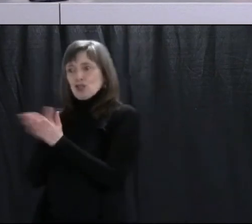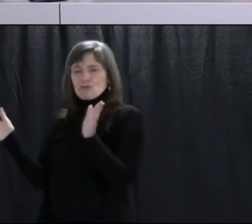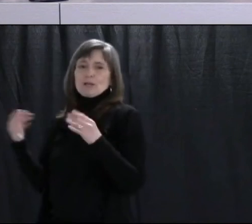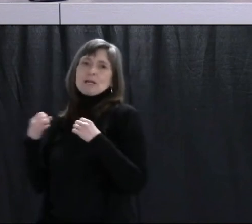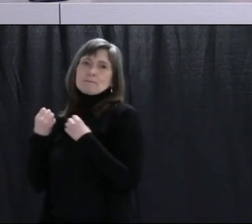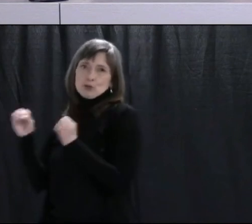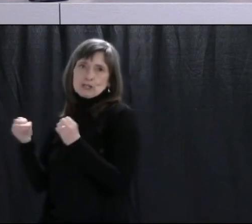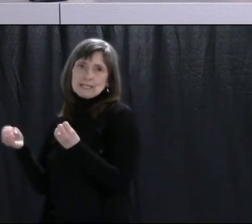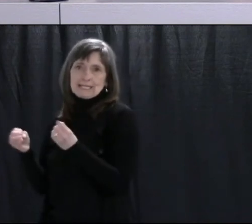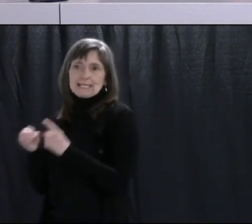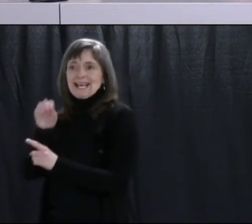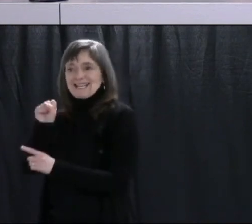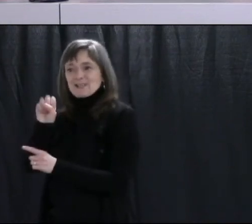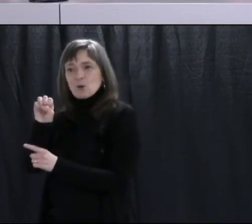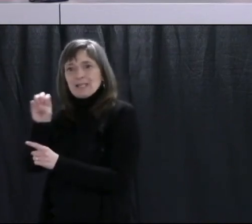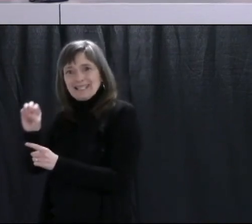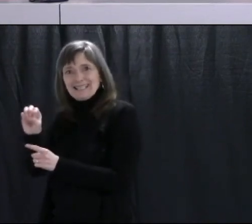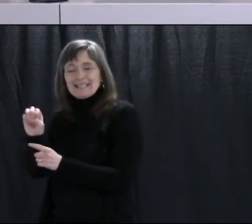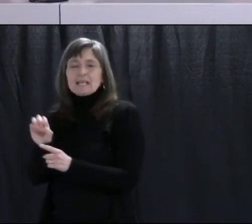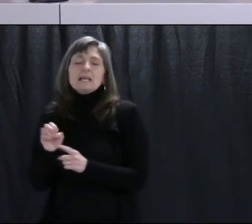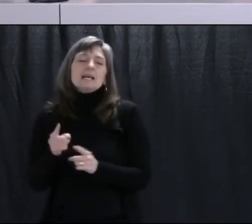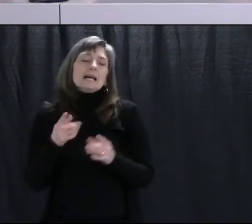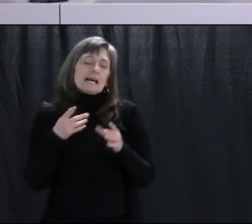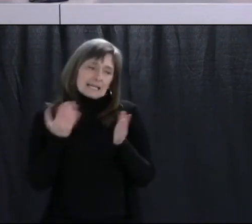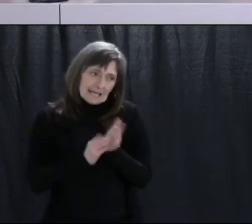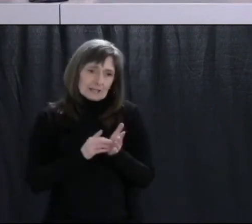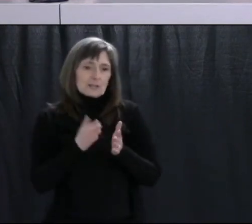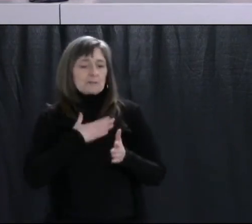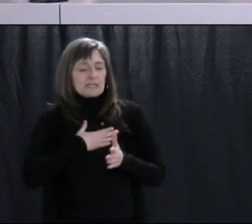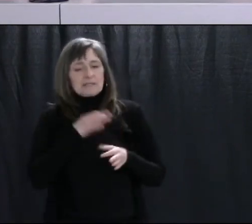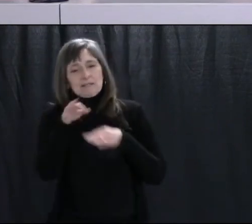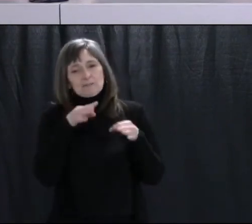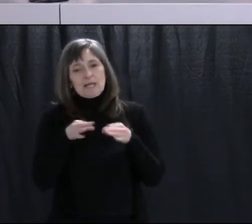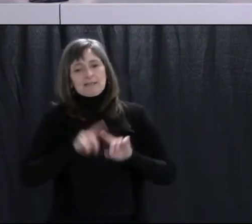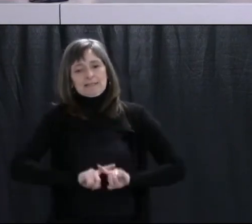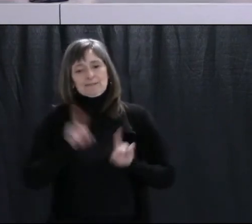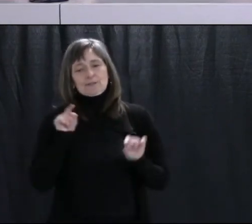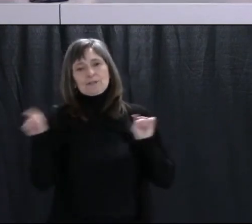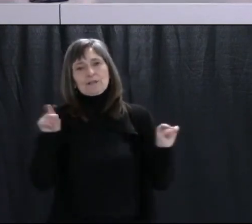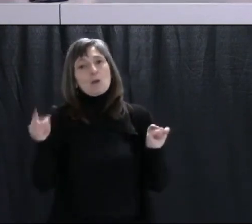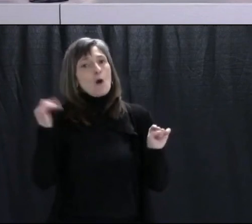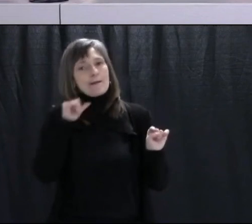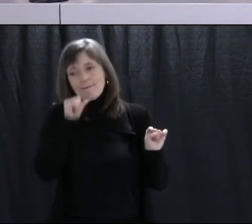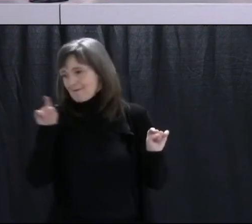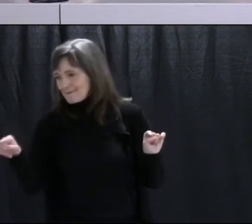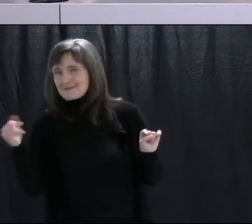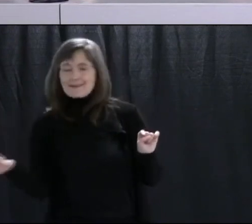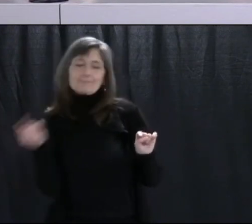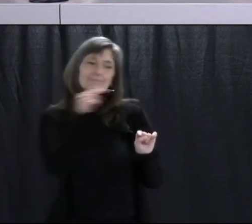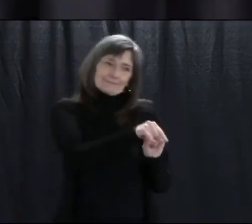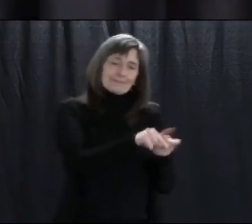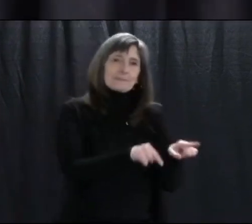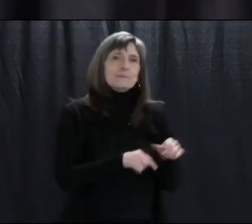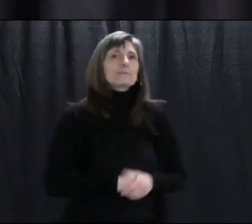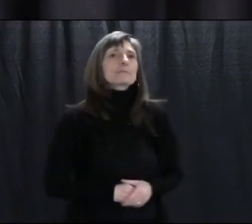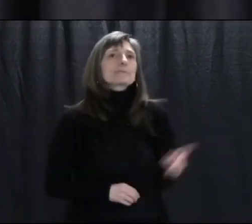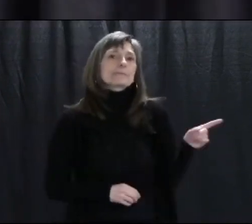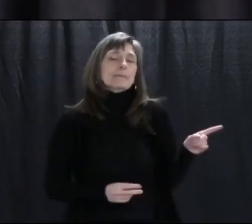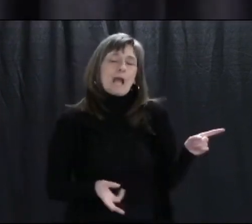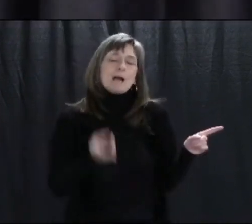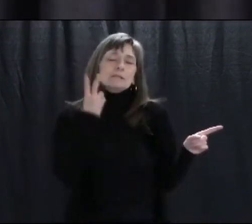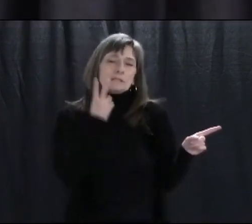listening the difference between the two and why you are not calling a state of emergency at this time? We have seen those